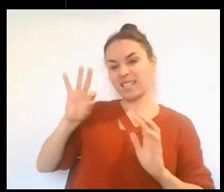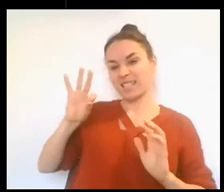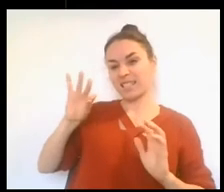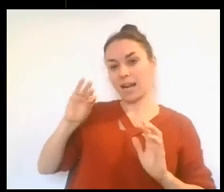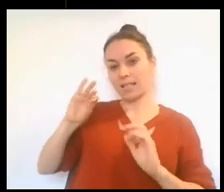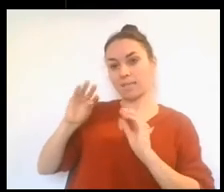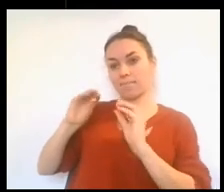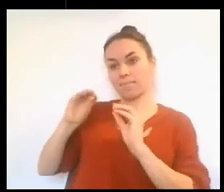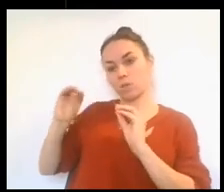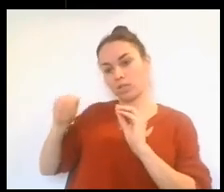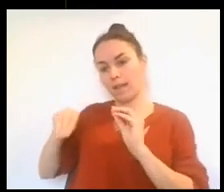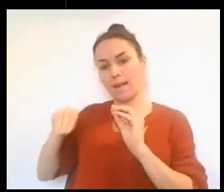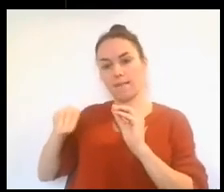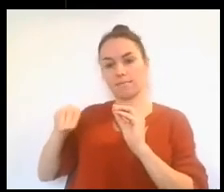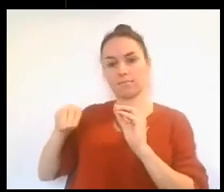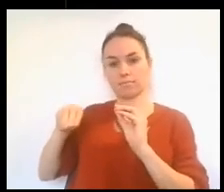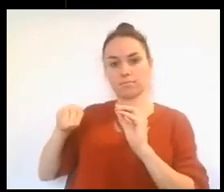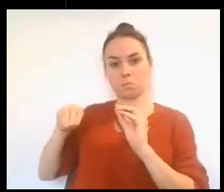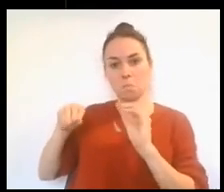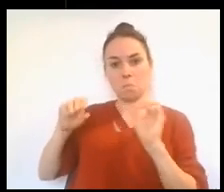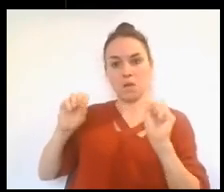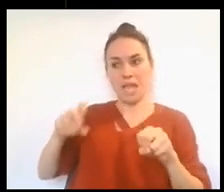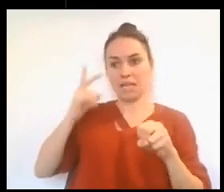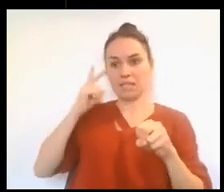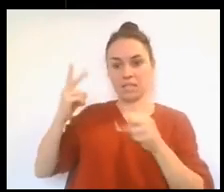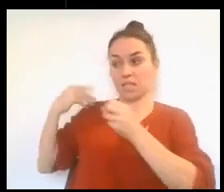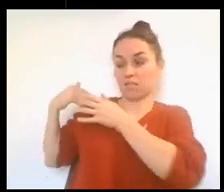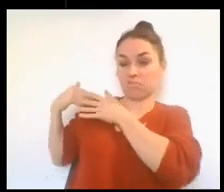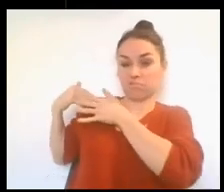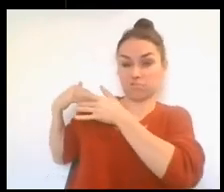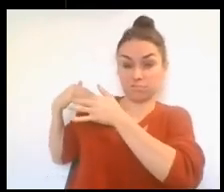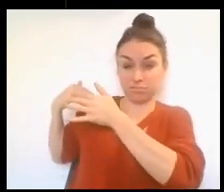actually what galaxies look like.